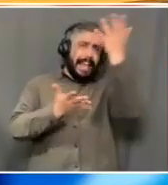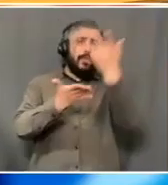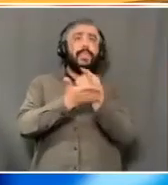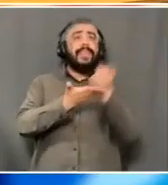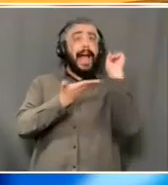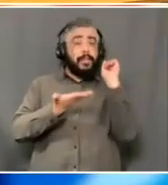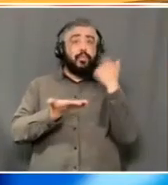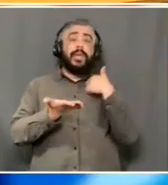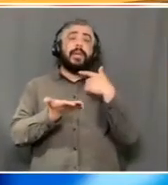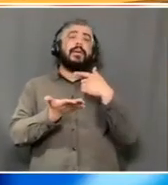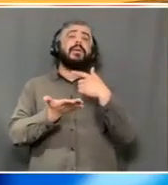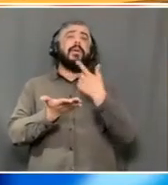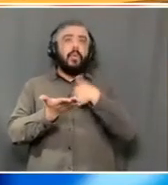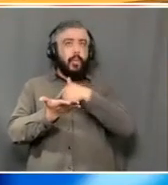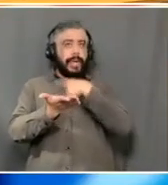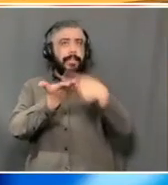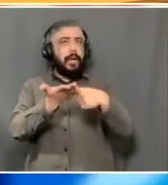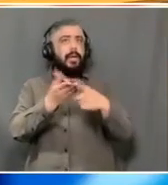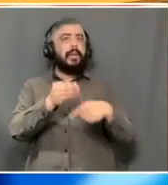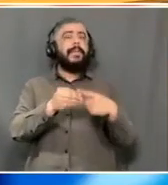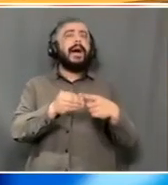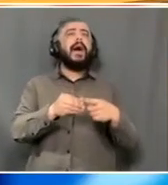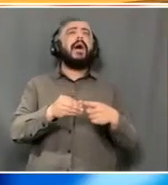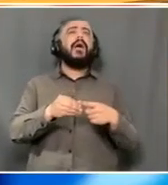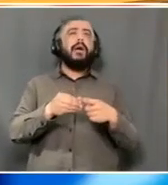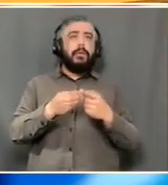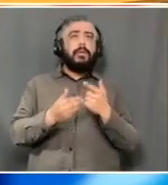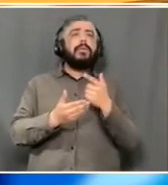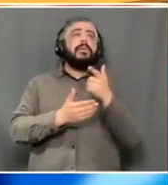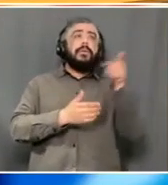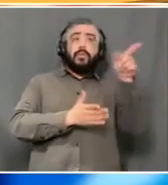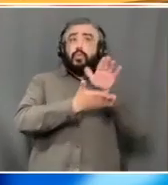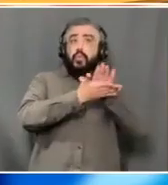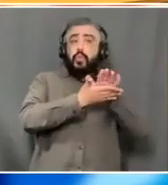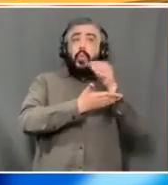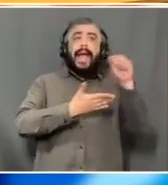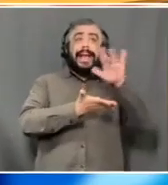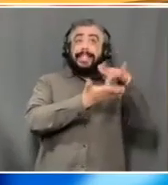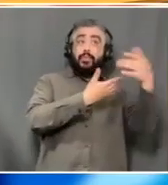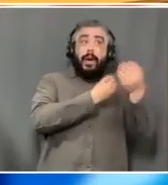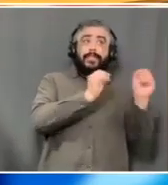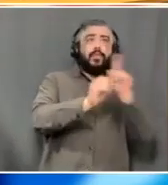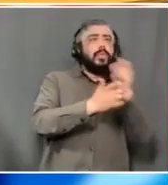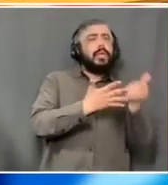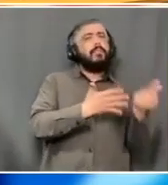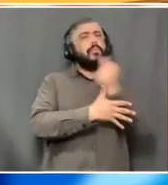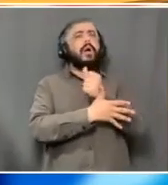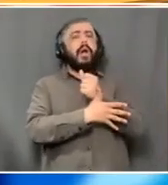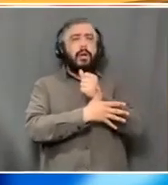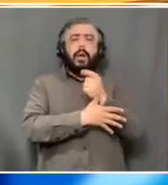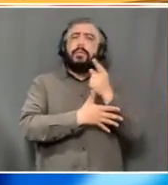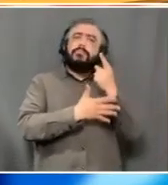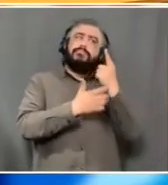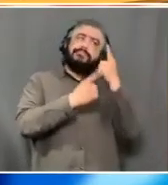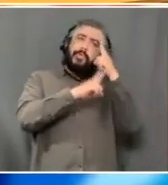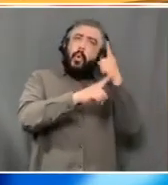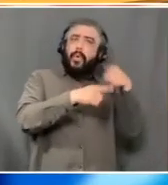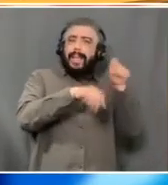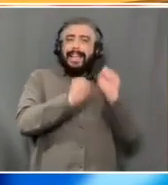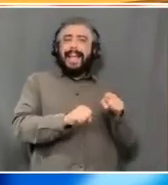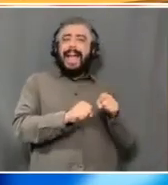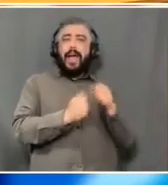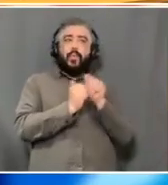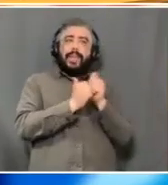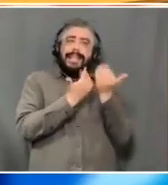about how both schools and central offices really prioritized, to the extent that they could with the limited resources